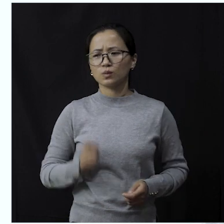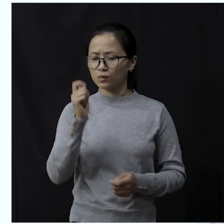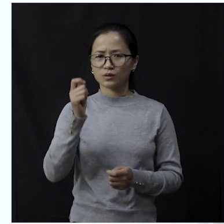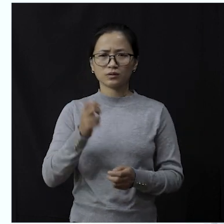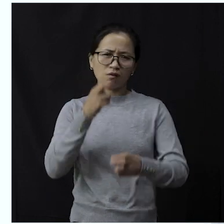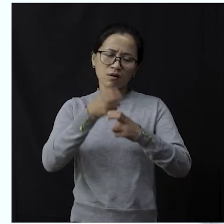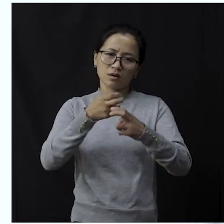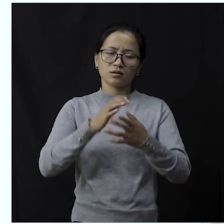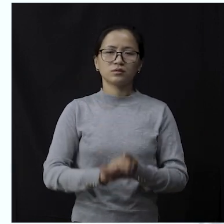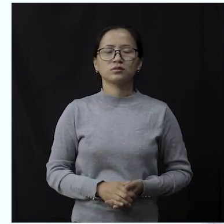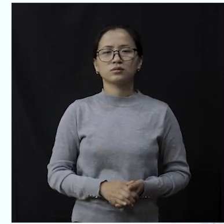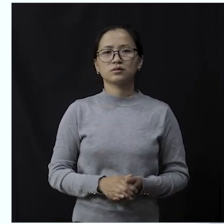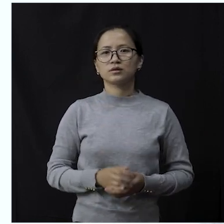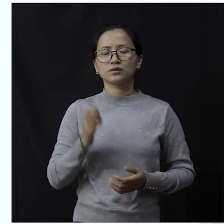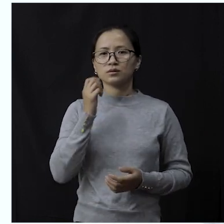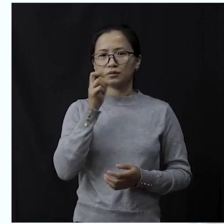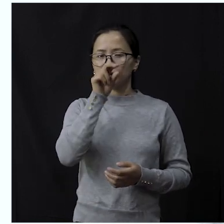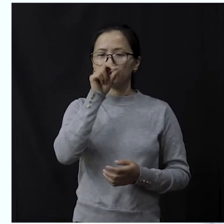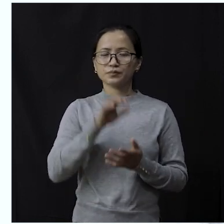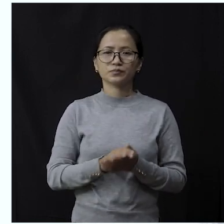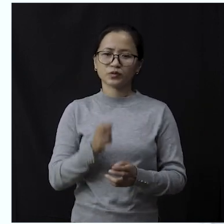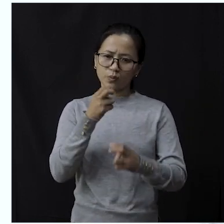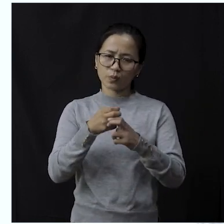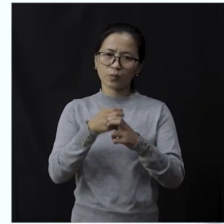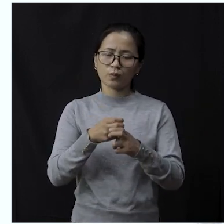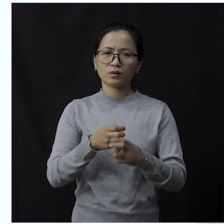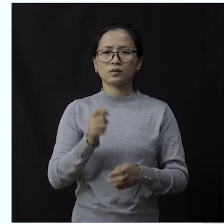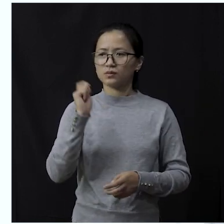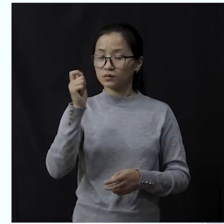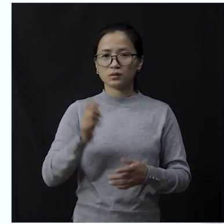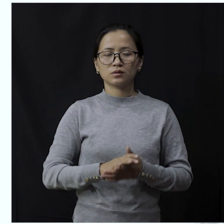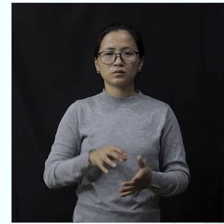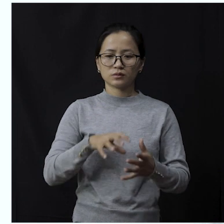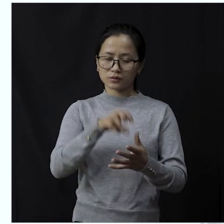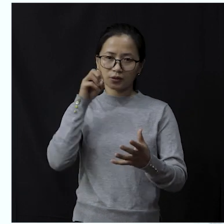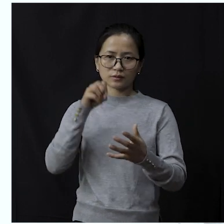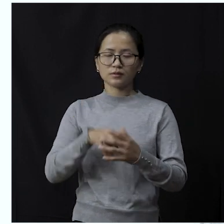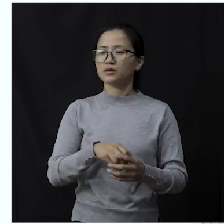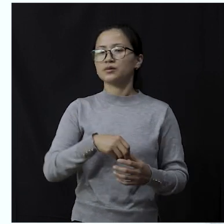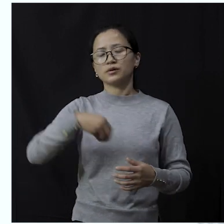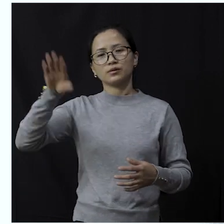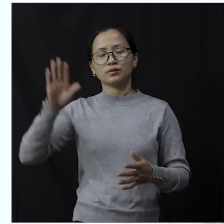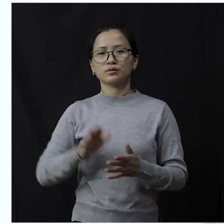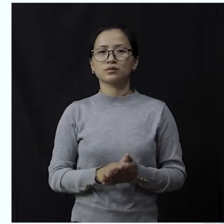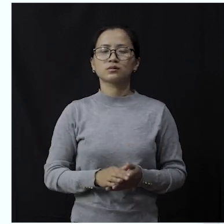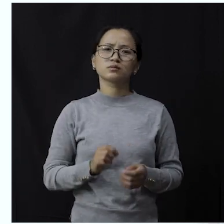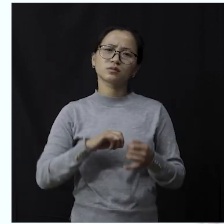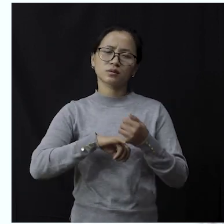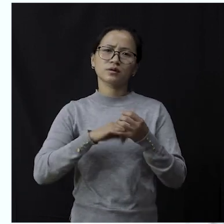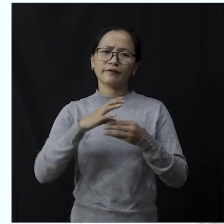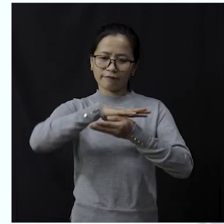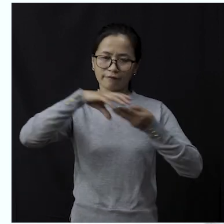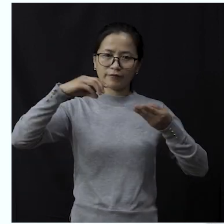not stop. They know that if they don't work hard, the hunter will just trap them and take them away, kill them, take their feathers and sell or